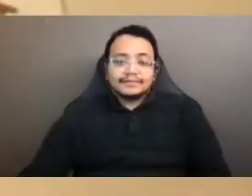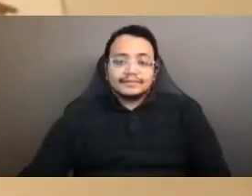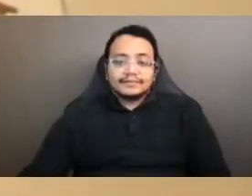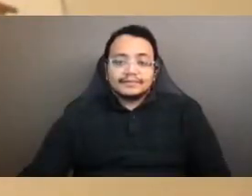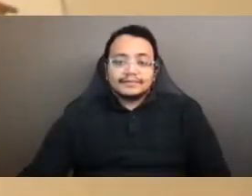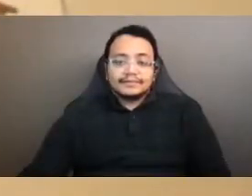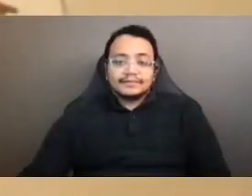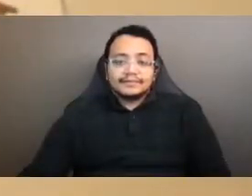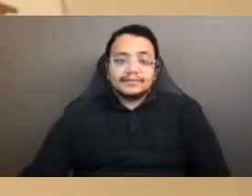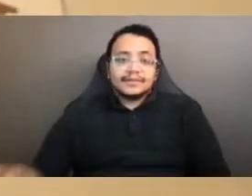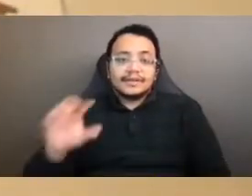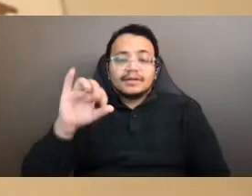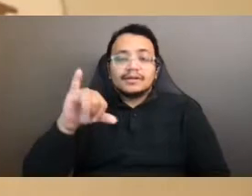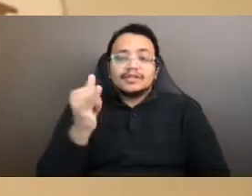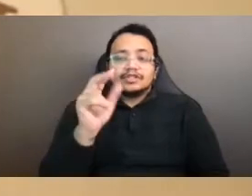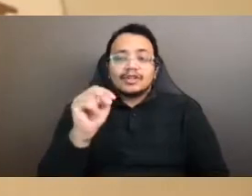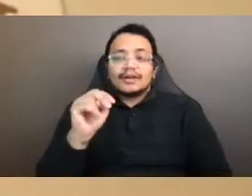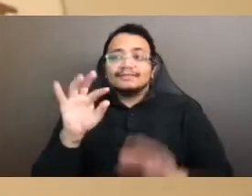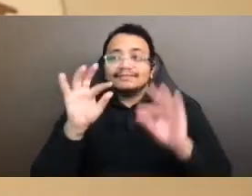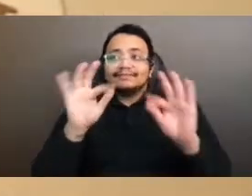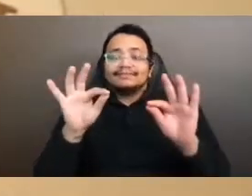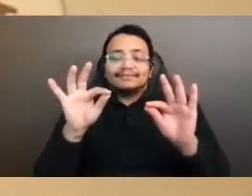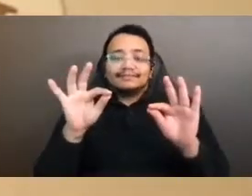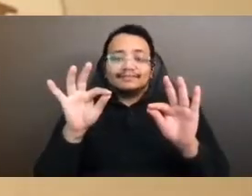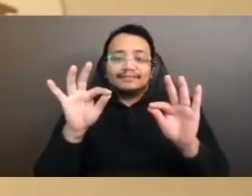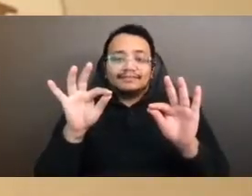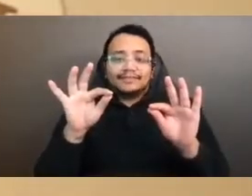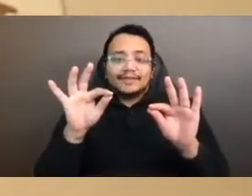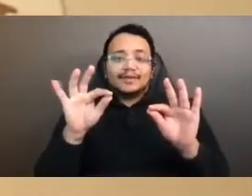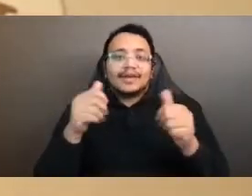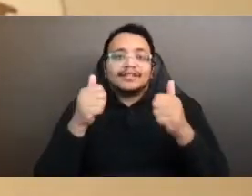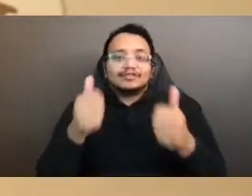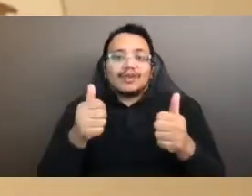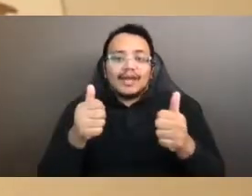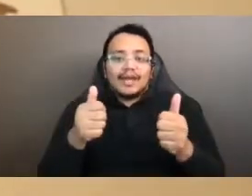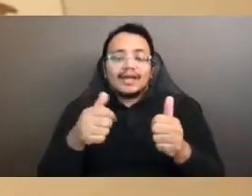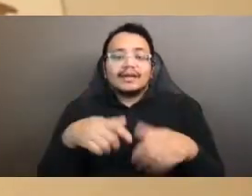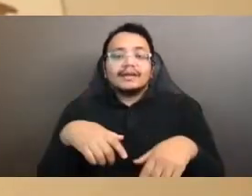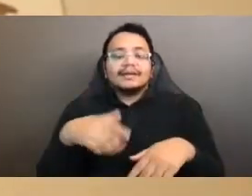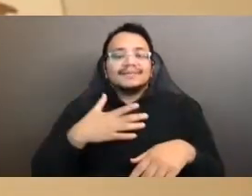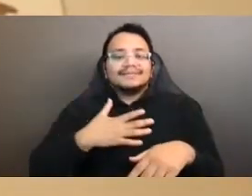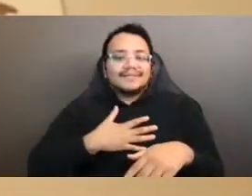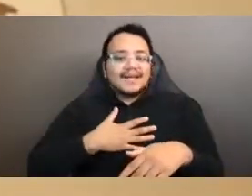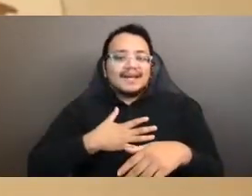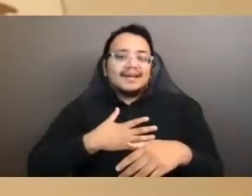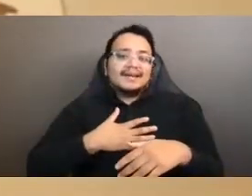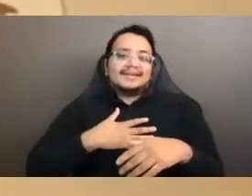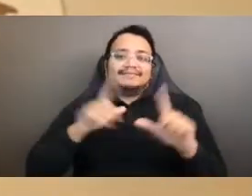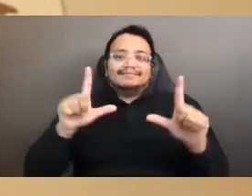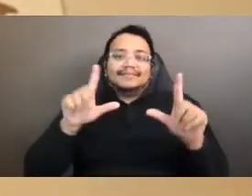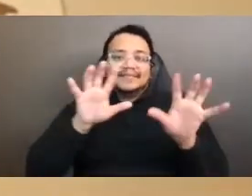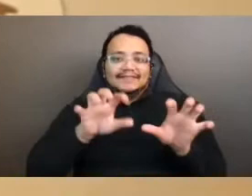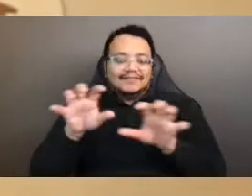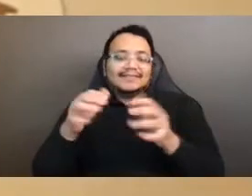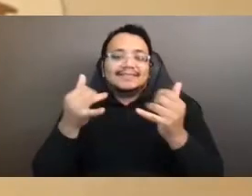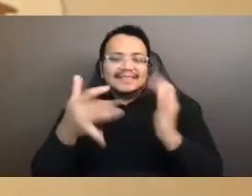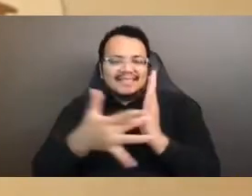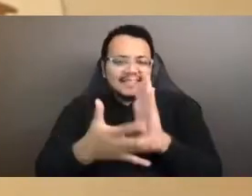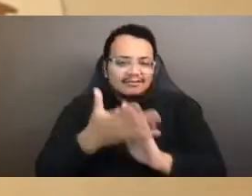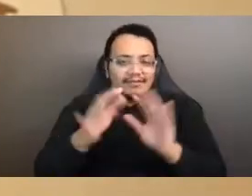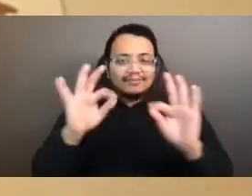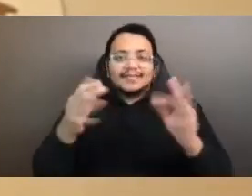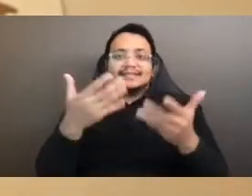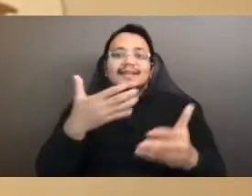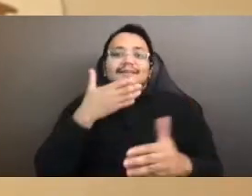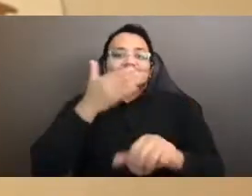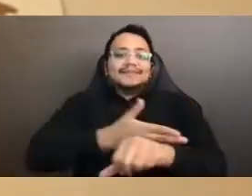All right, I got it to work. It's very good. We did a little tech run this morning. I'm glad to see that everything is functioning properly.